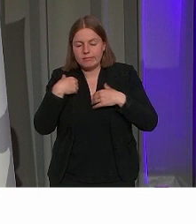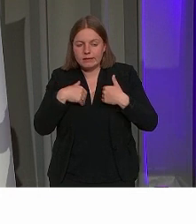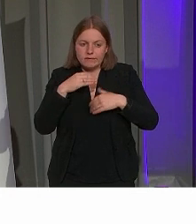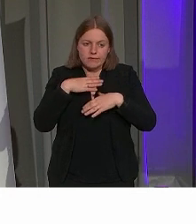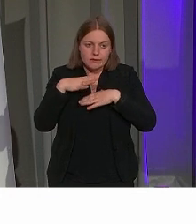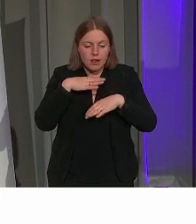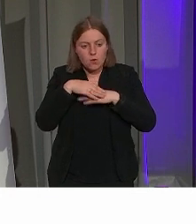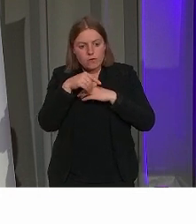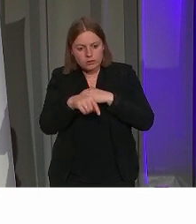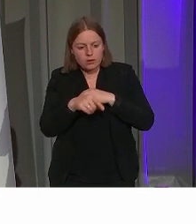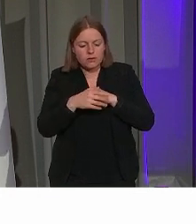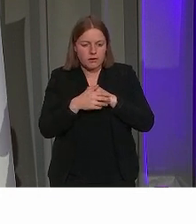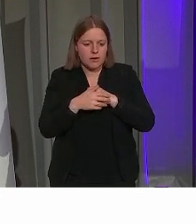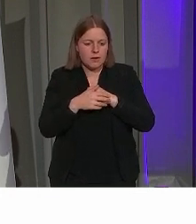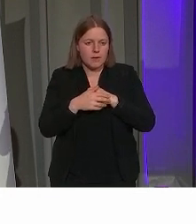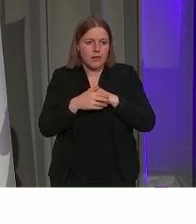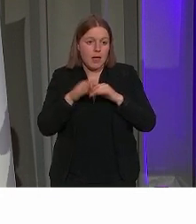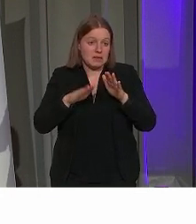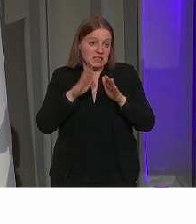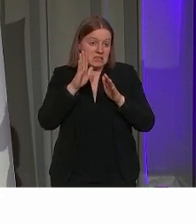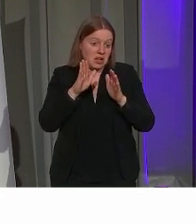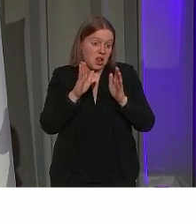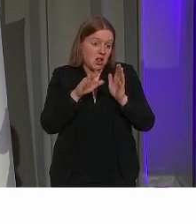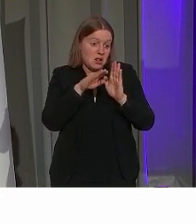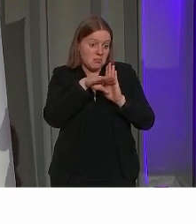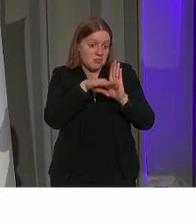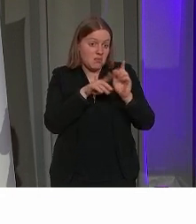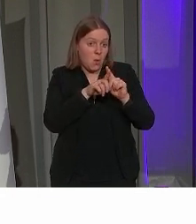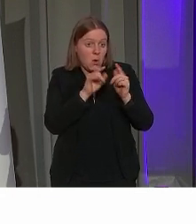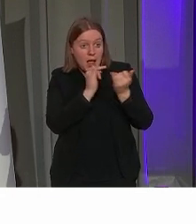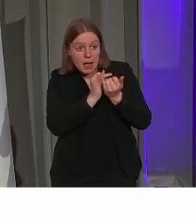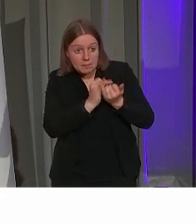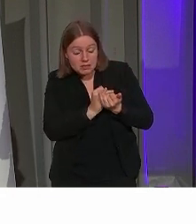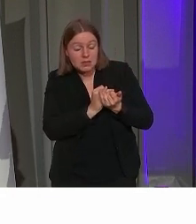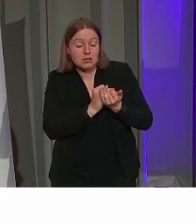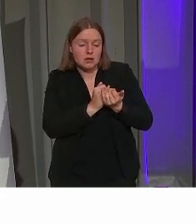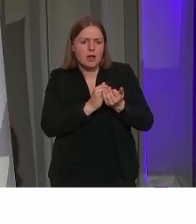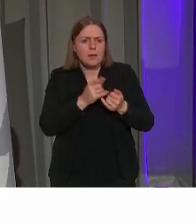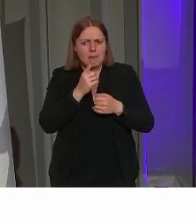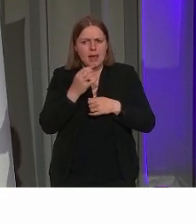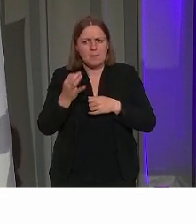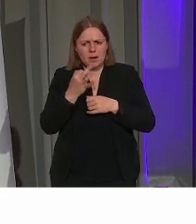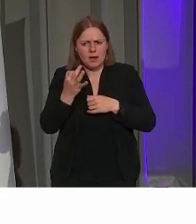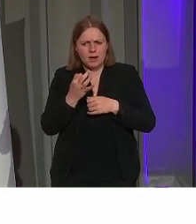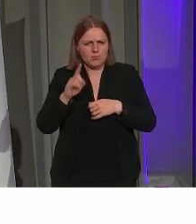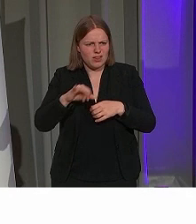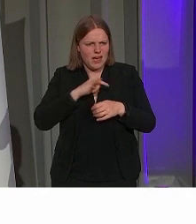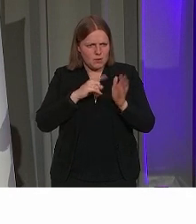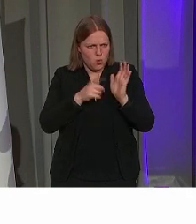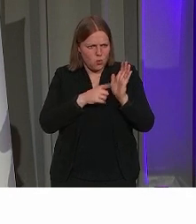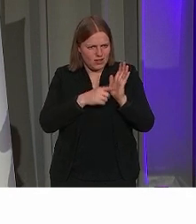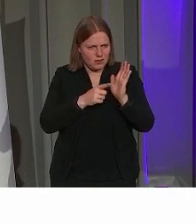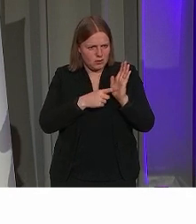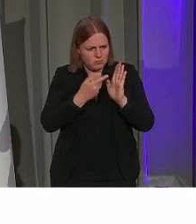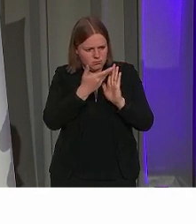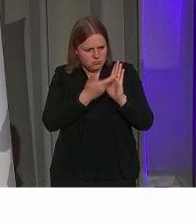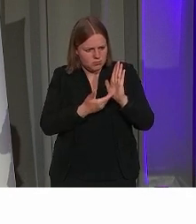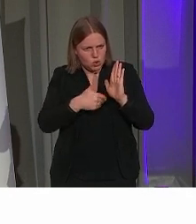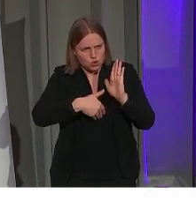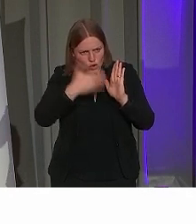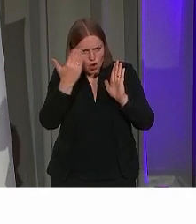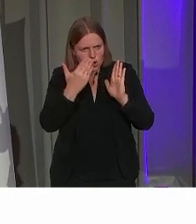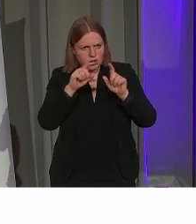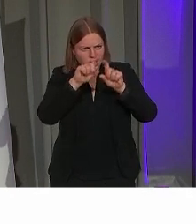course, there is some regulation in this regard. There will be some